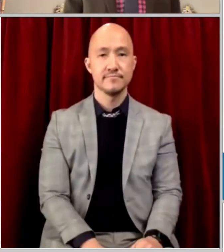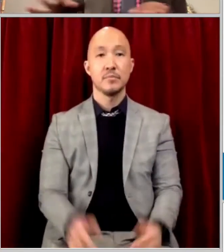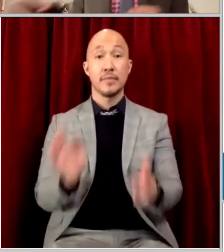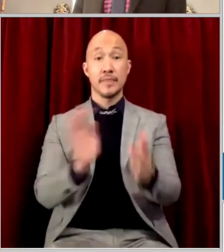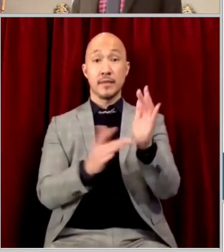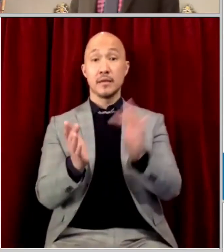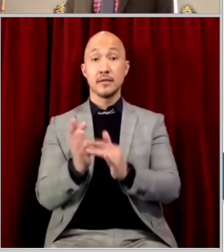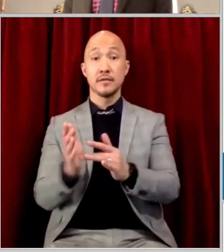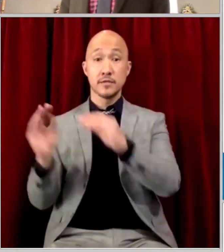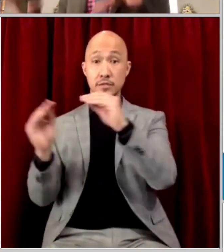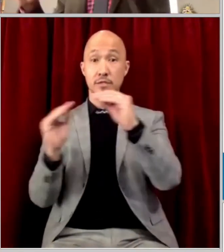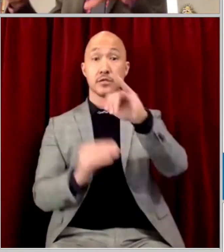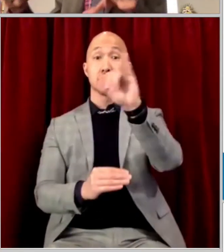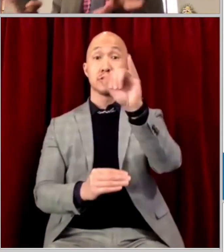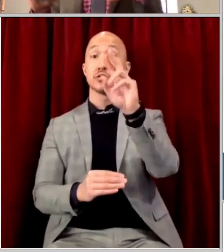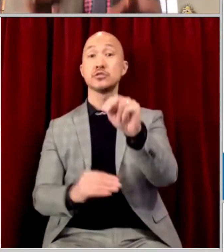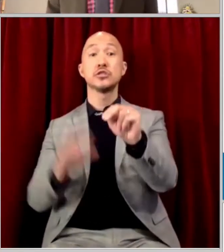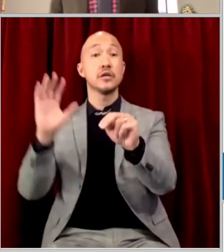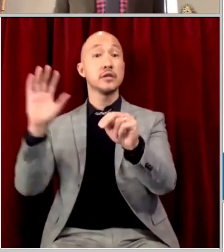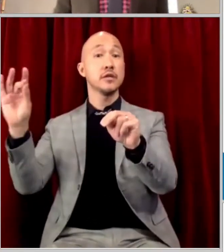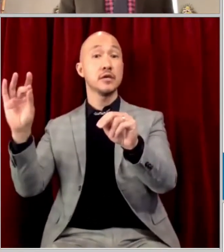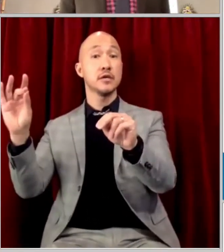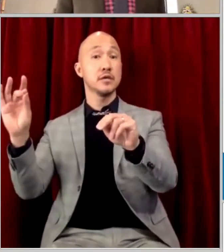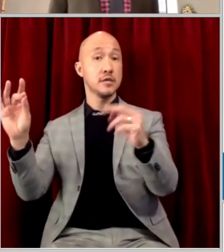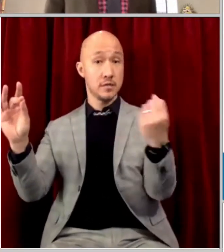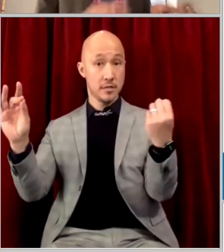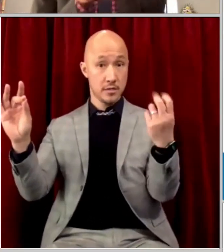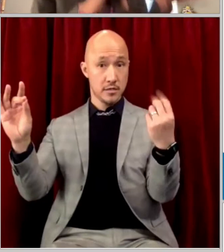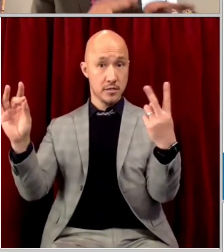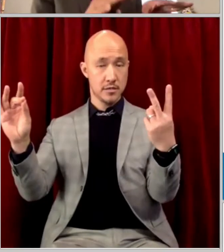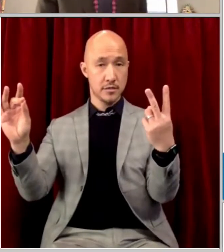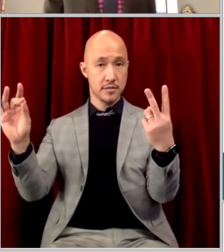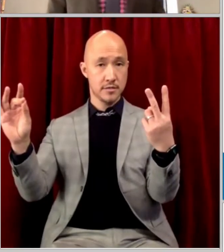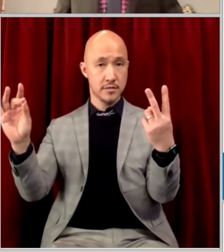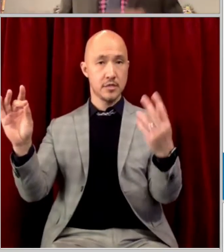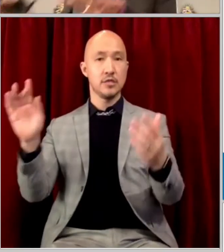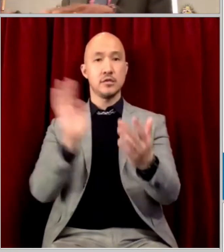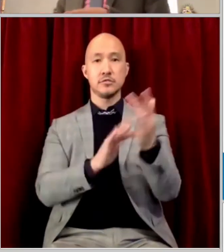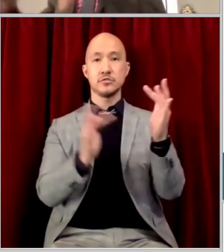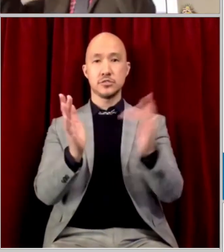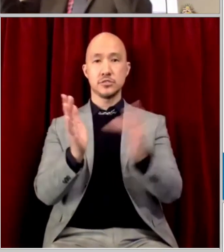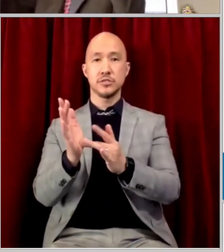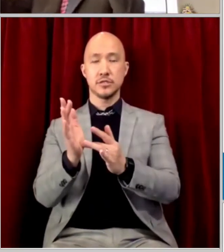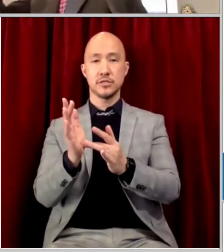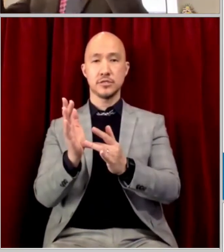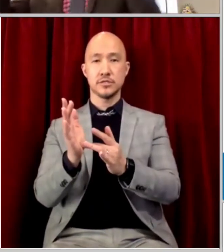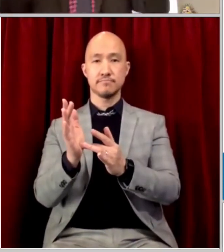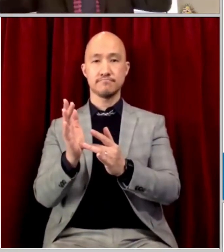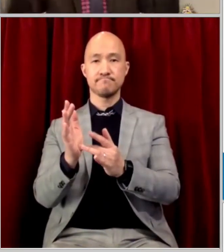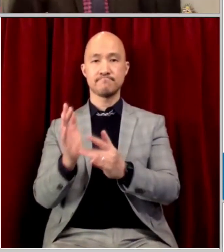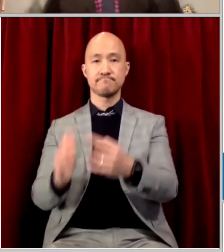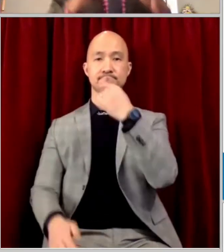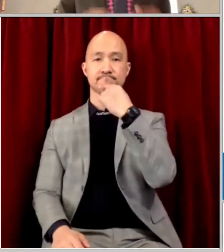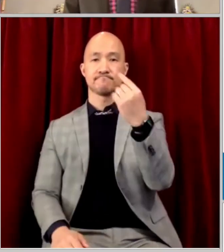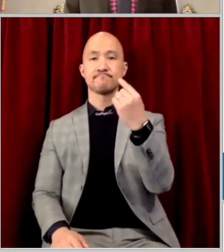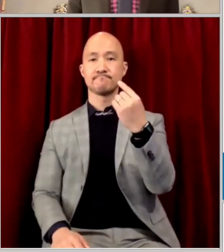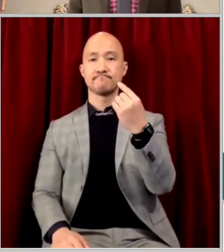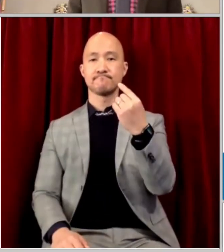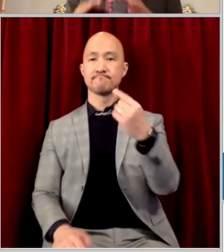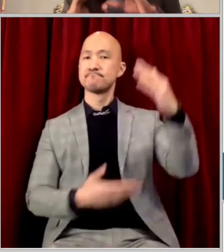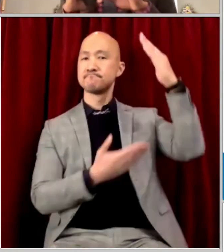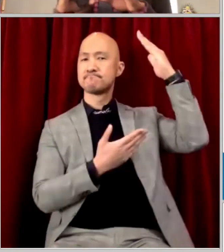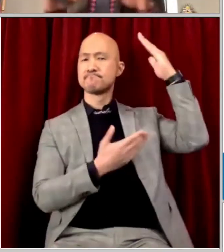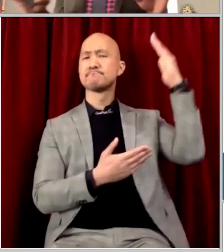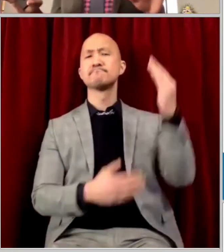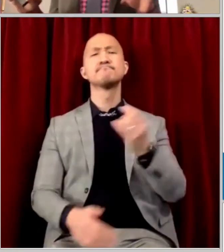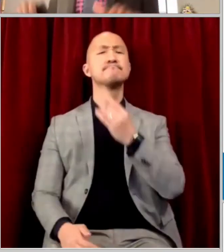am the light of the world. Now stick with me for a second. Jesus, the Son of God, who is God, who came from heaven to